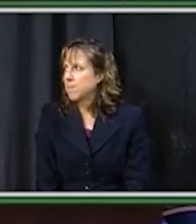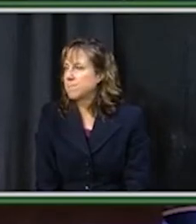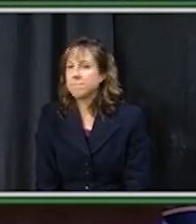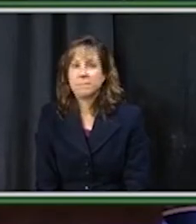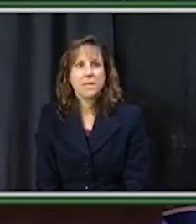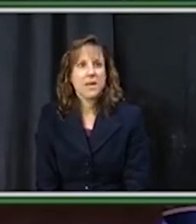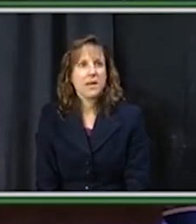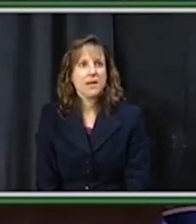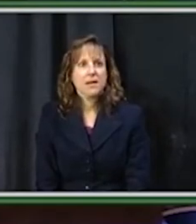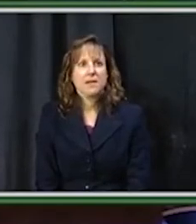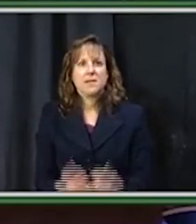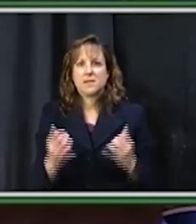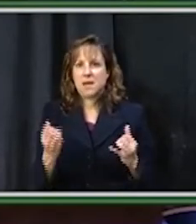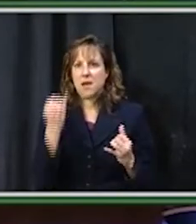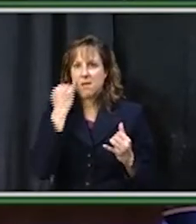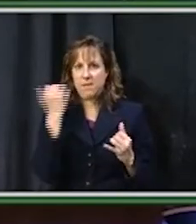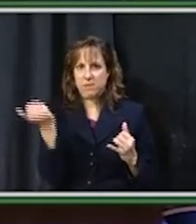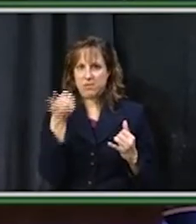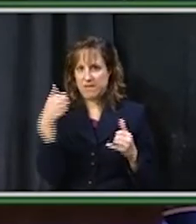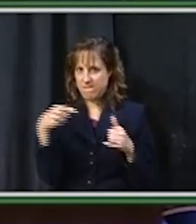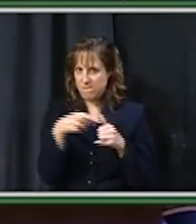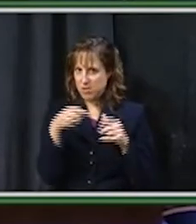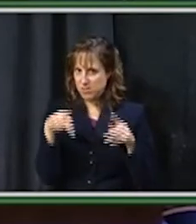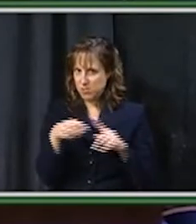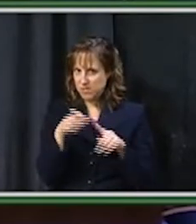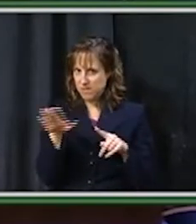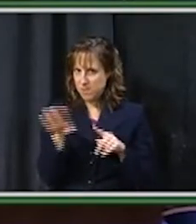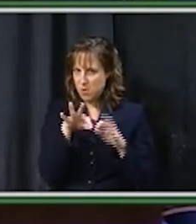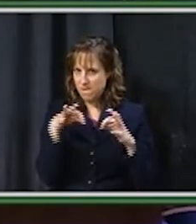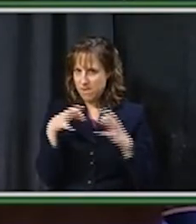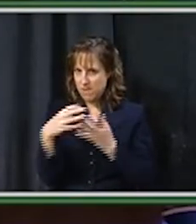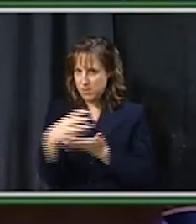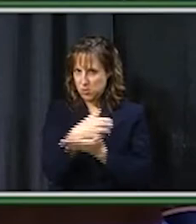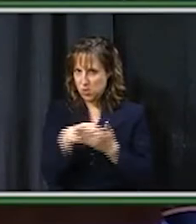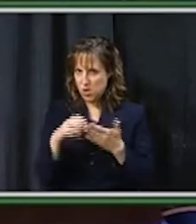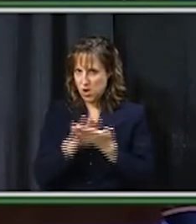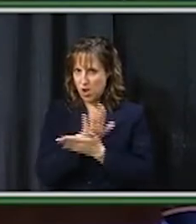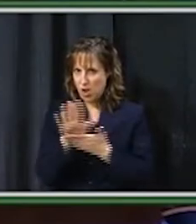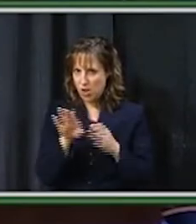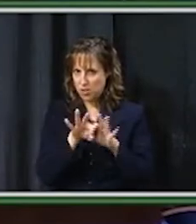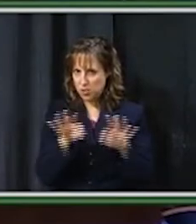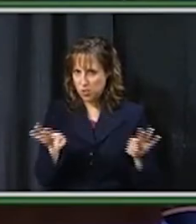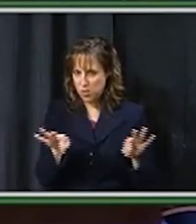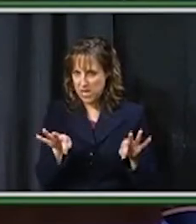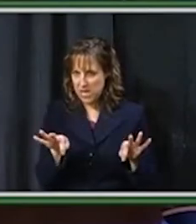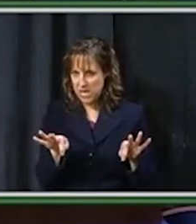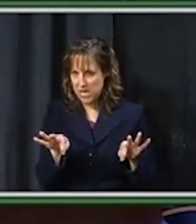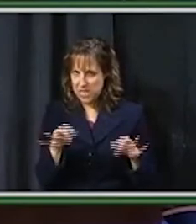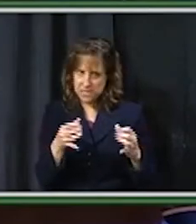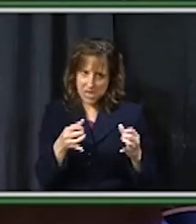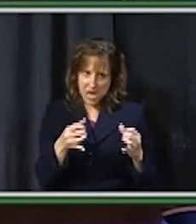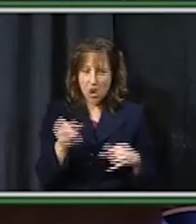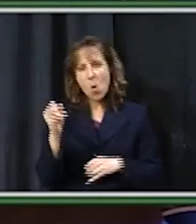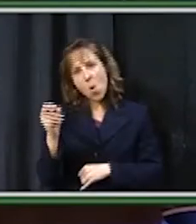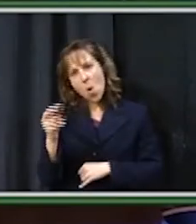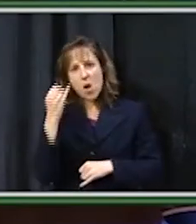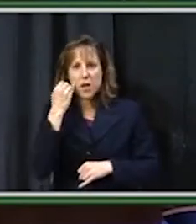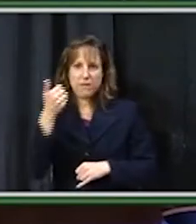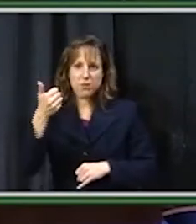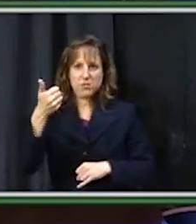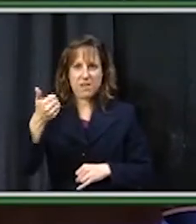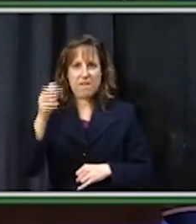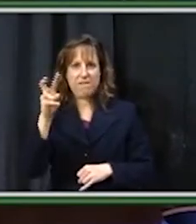So graduates, if you're the first in your family to earn a college degree today, or if you're a